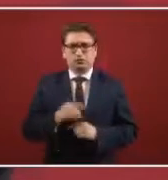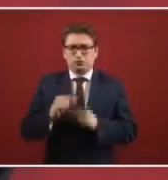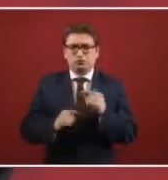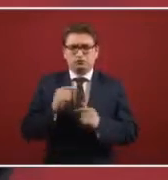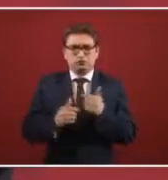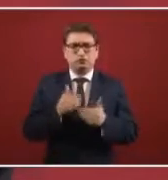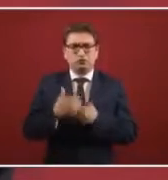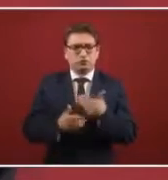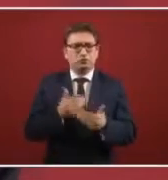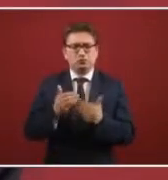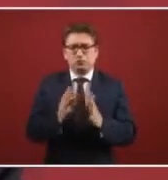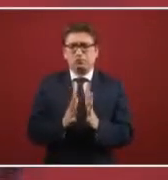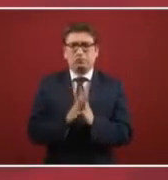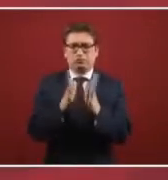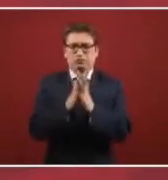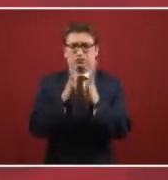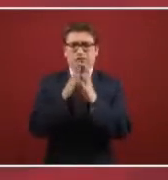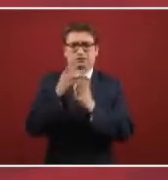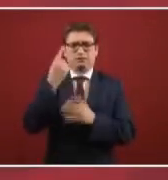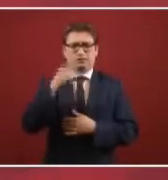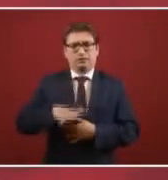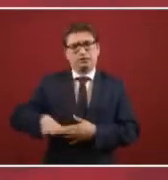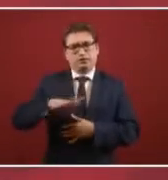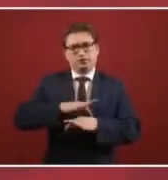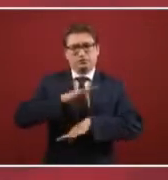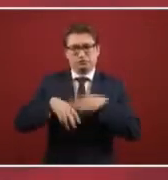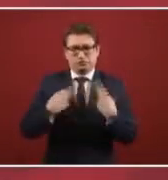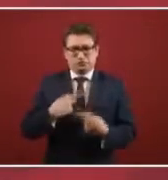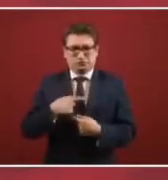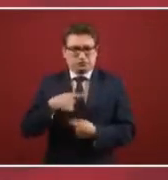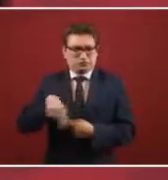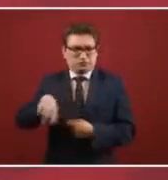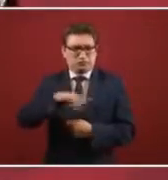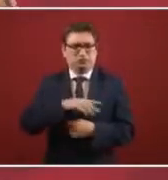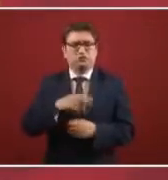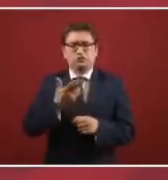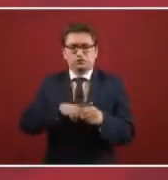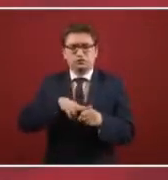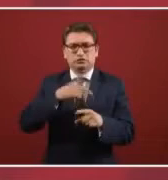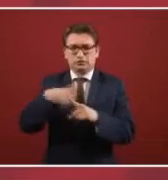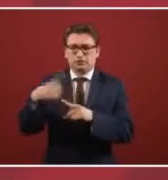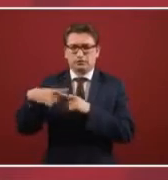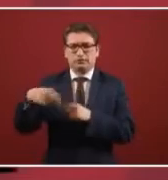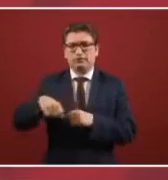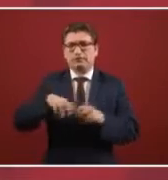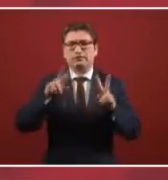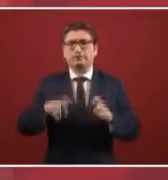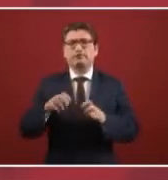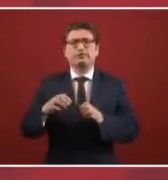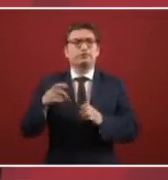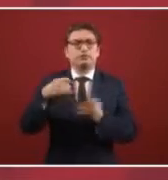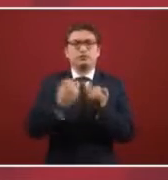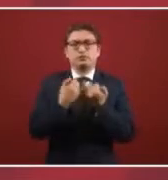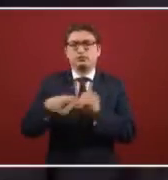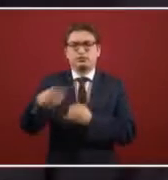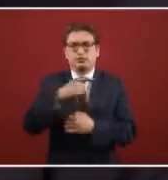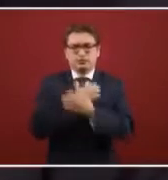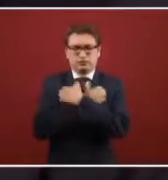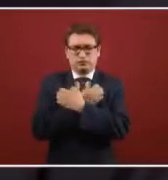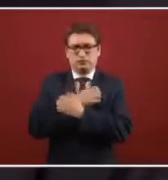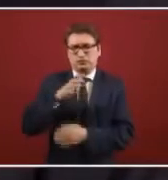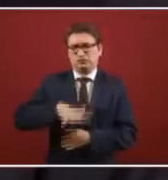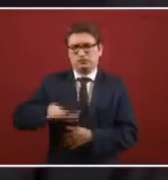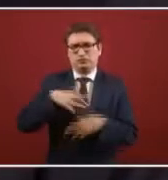forward with the de los trabajadores de participation la salud. of the health workers. Vamos a sacar adelante la We're going to educación take forth pública con los education maestros. with